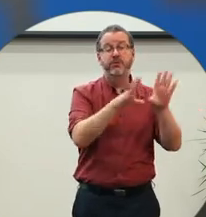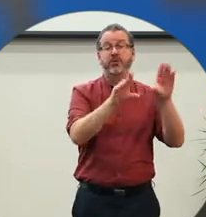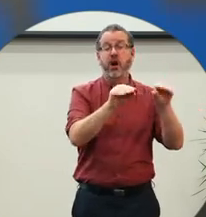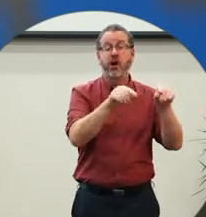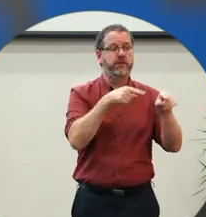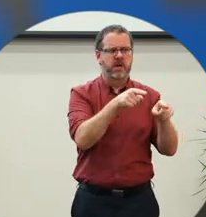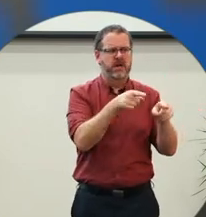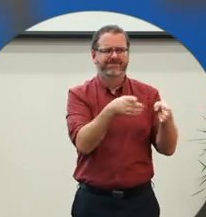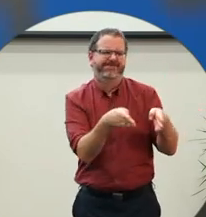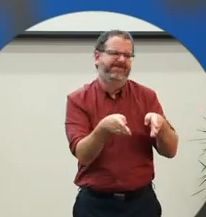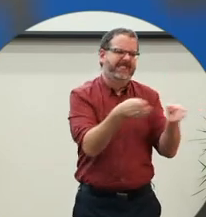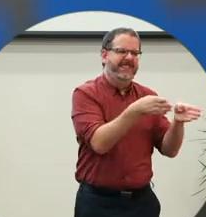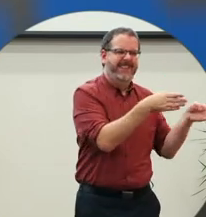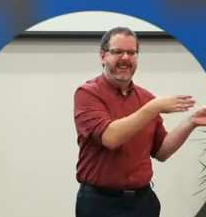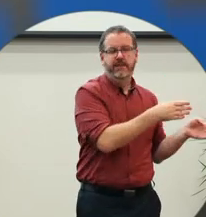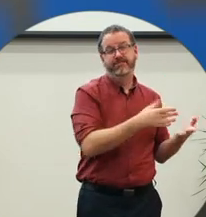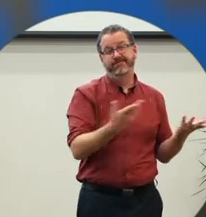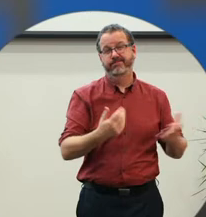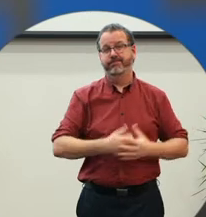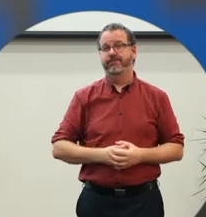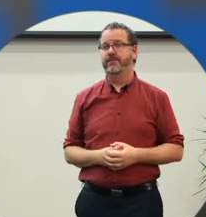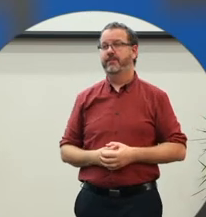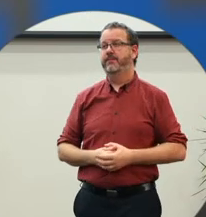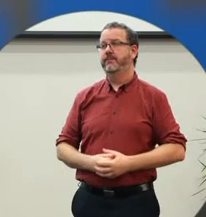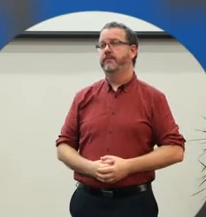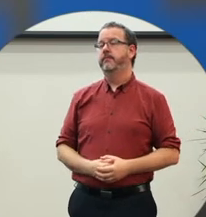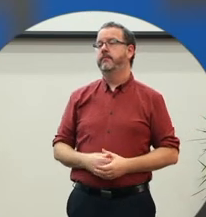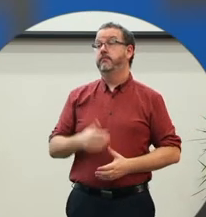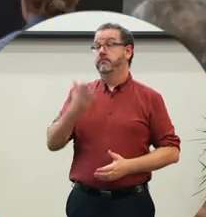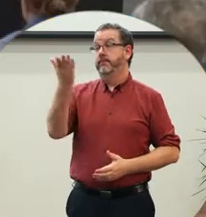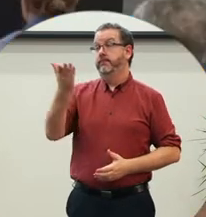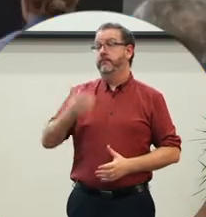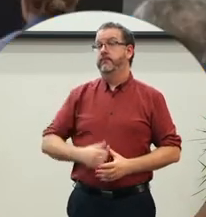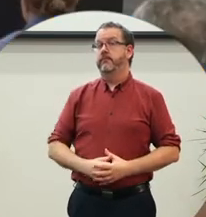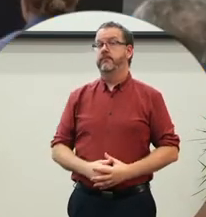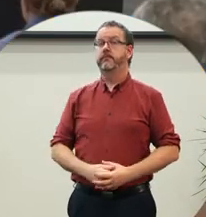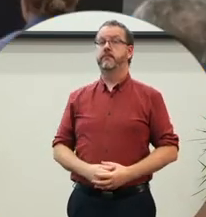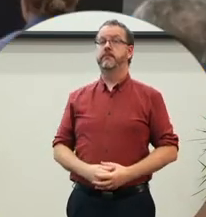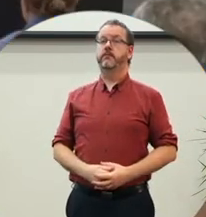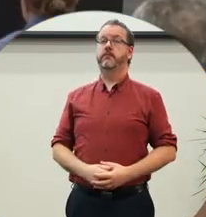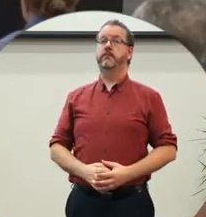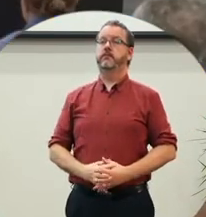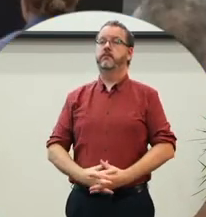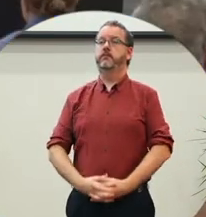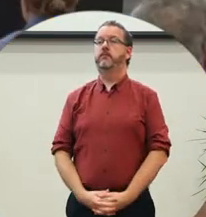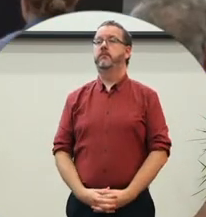know? Anybody else? Somebody there in the orange.